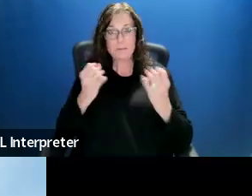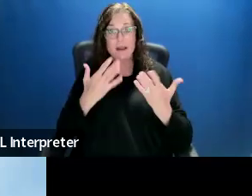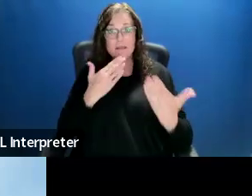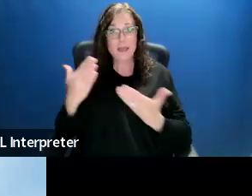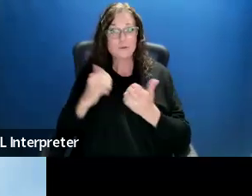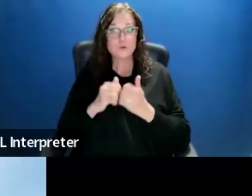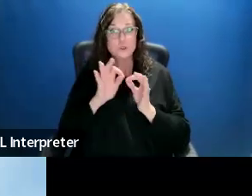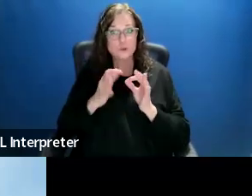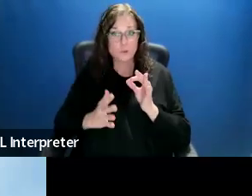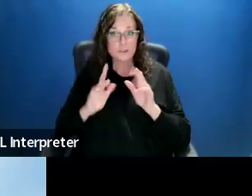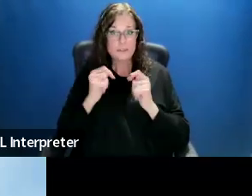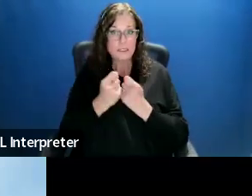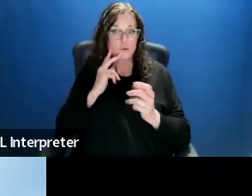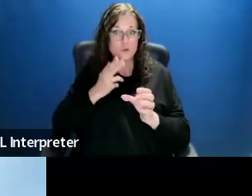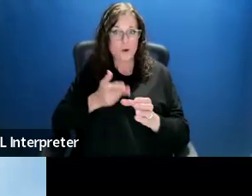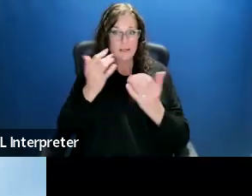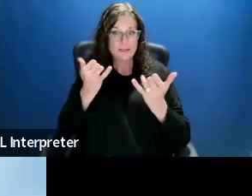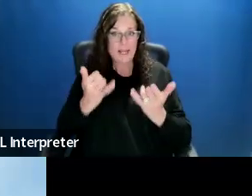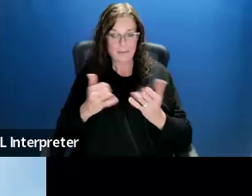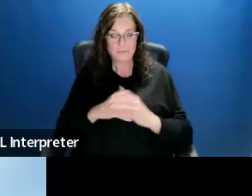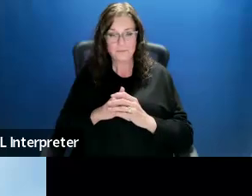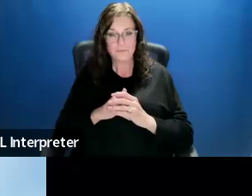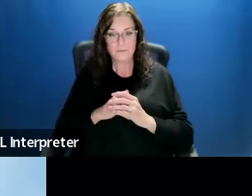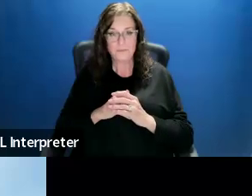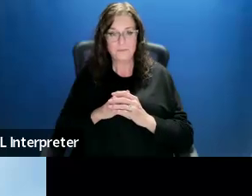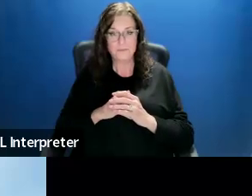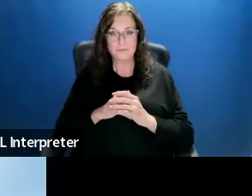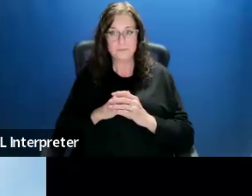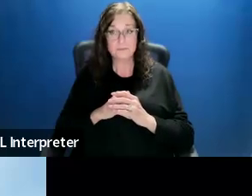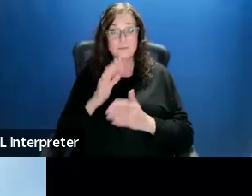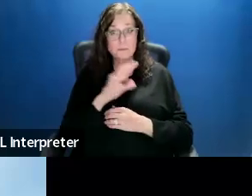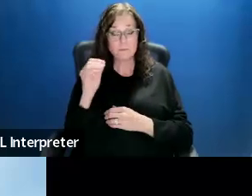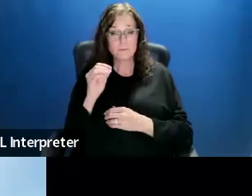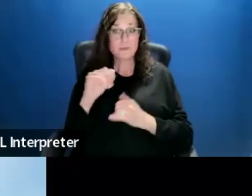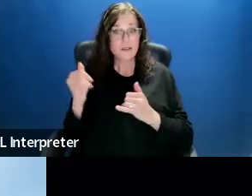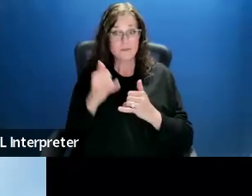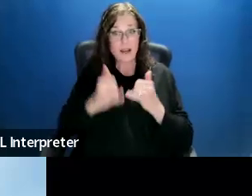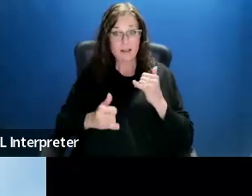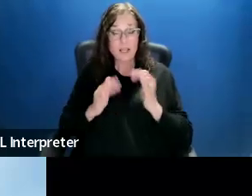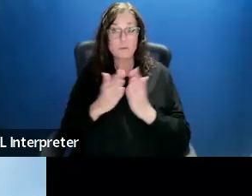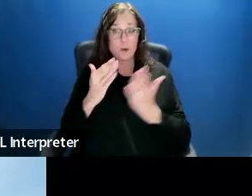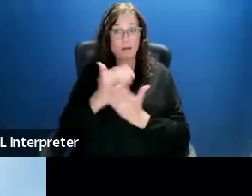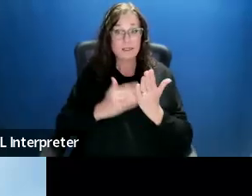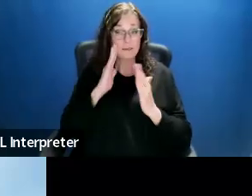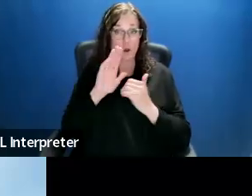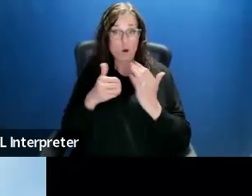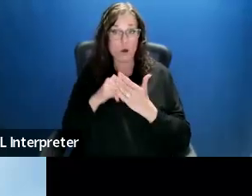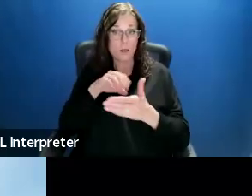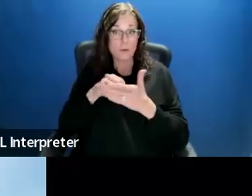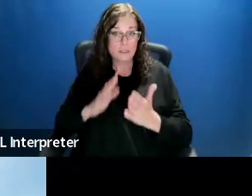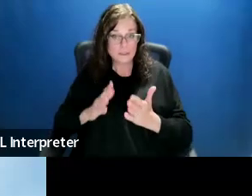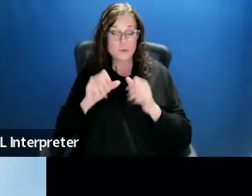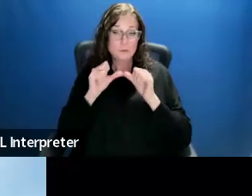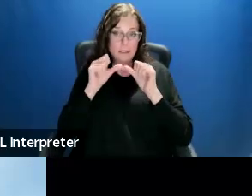our interpretation team for joining us today. And finally, Booklist expects all participants